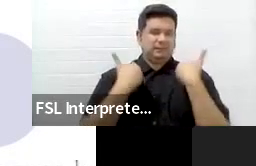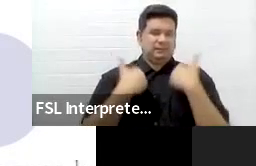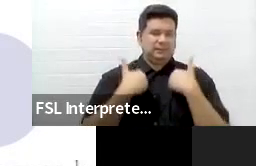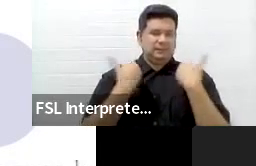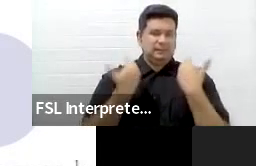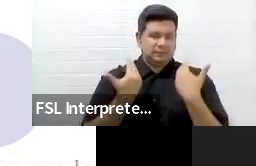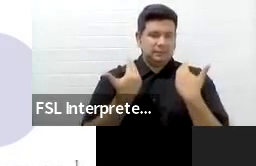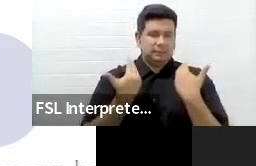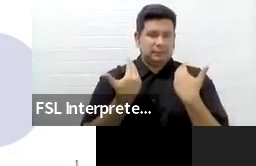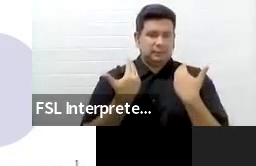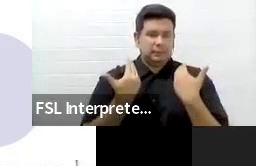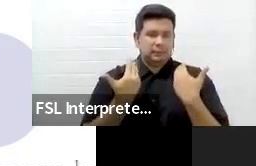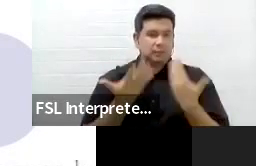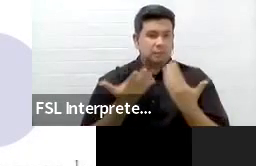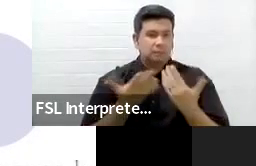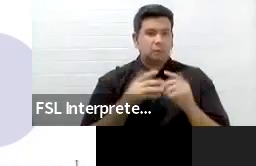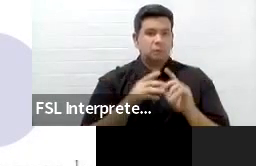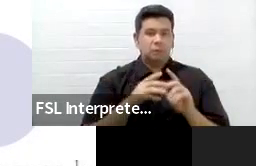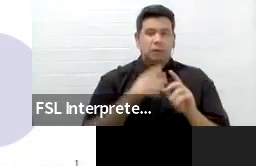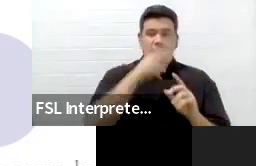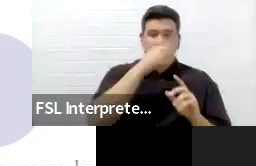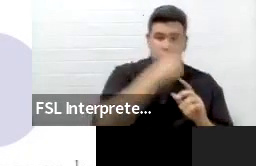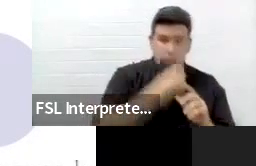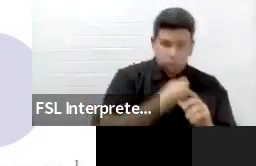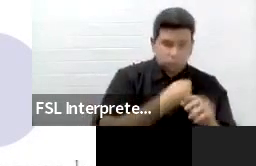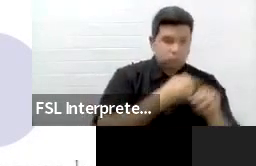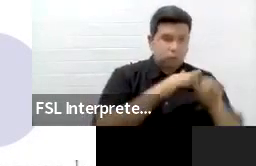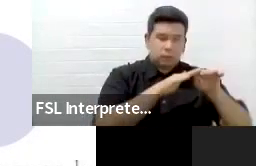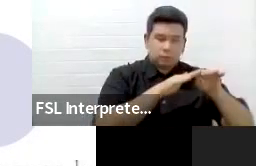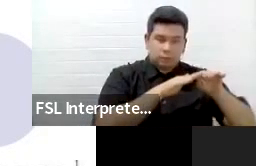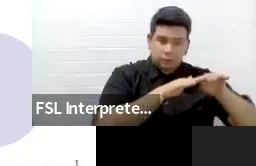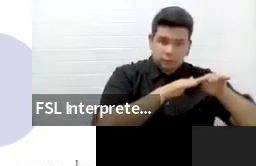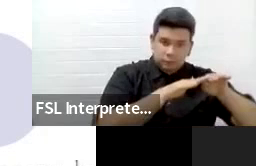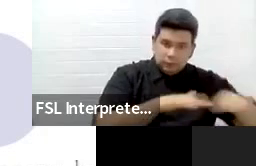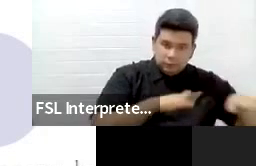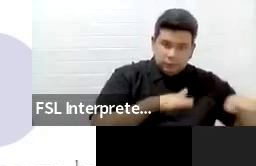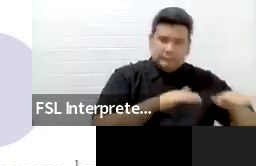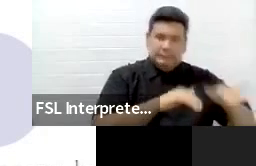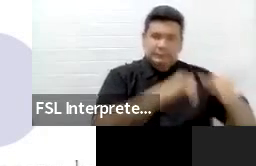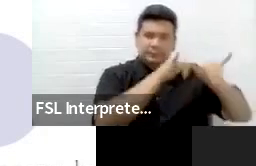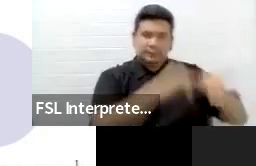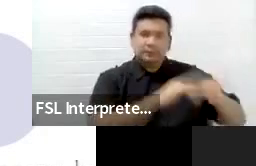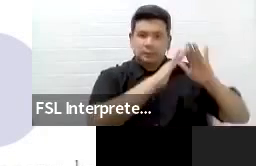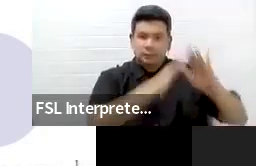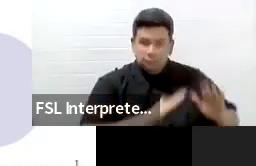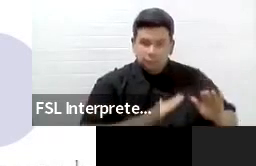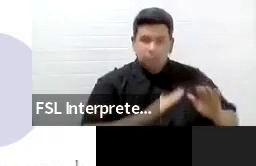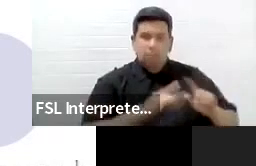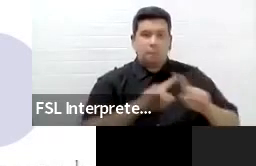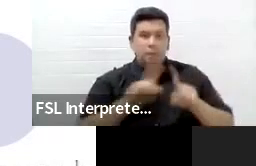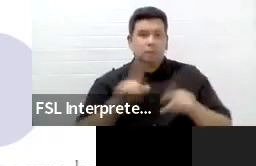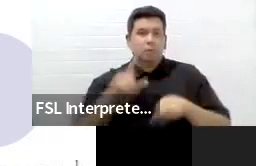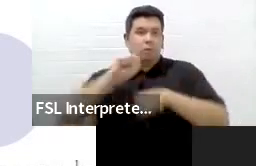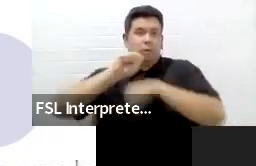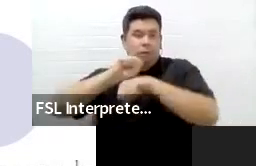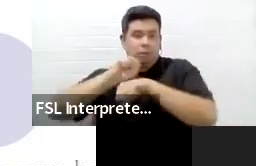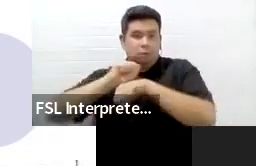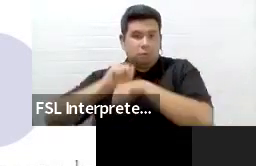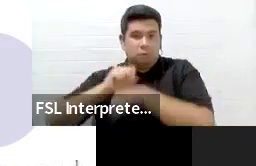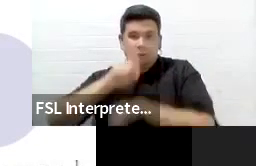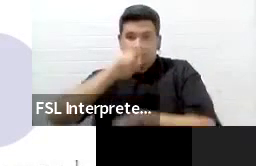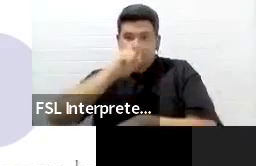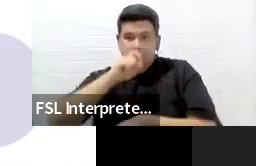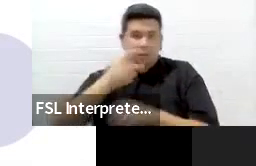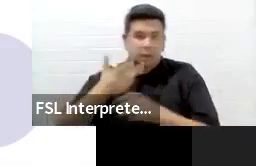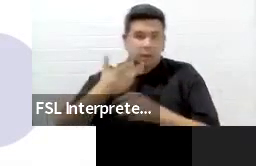of mobility. So the laboring classes, the laboring ages were the ones who were going out and therefore became more exposed